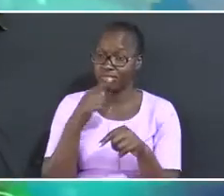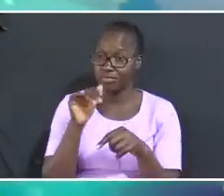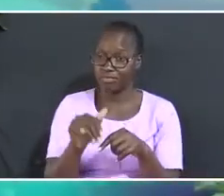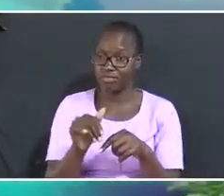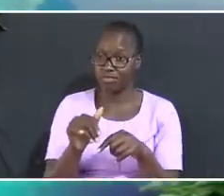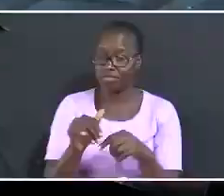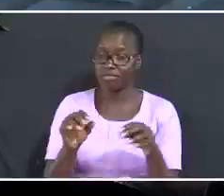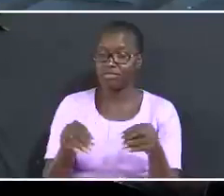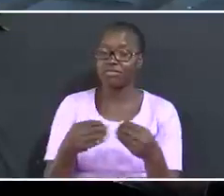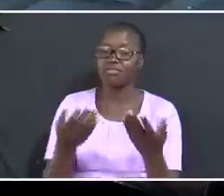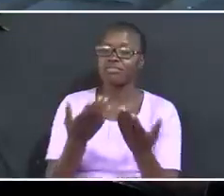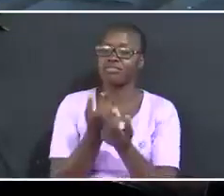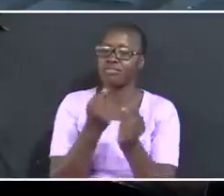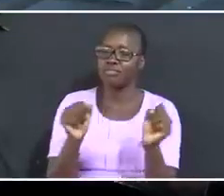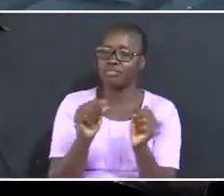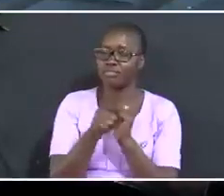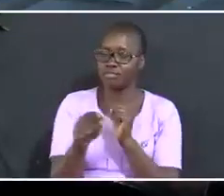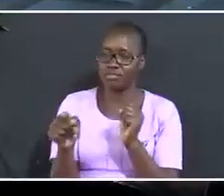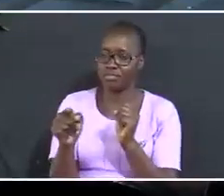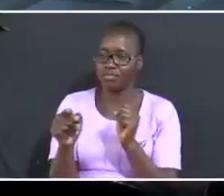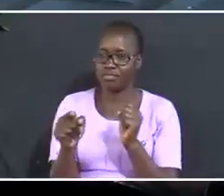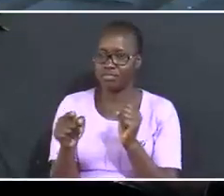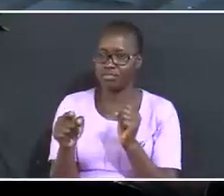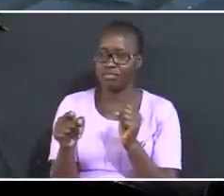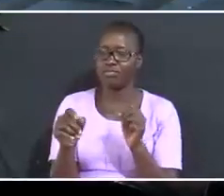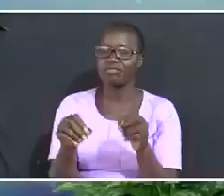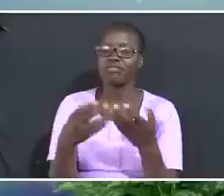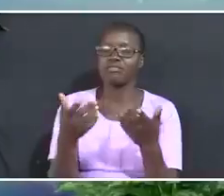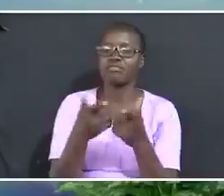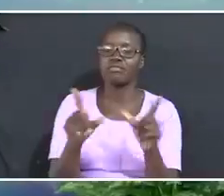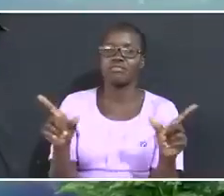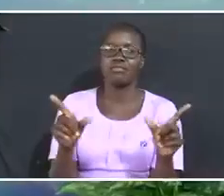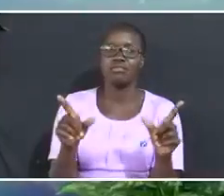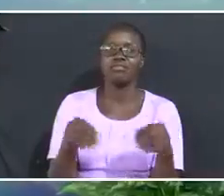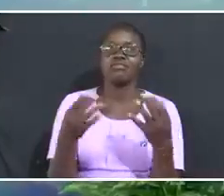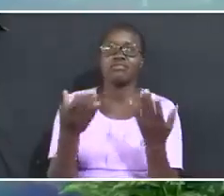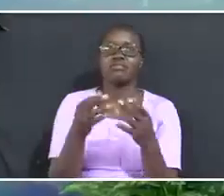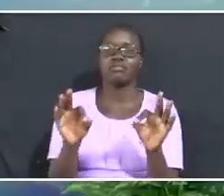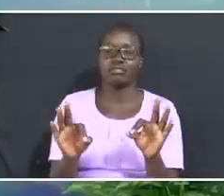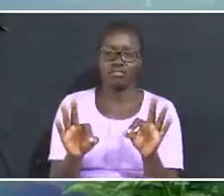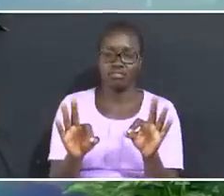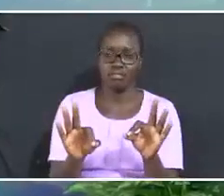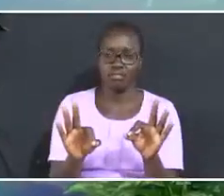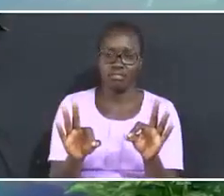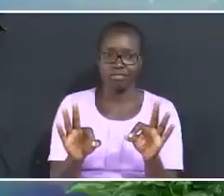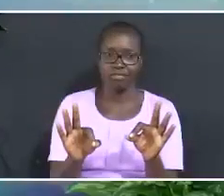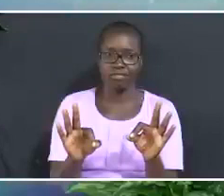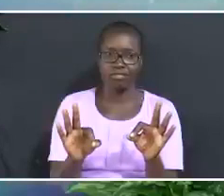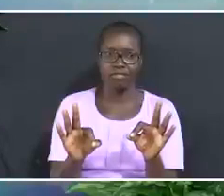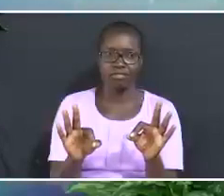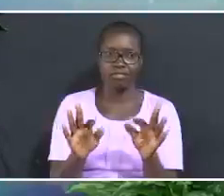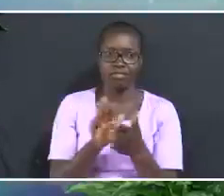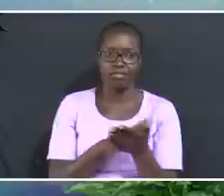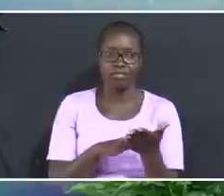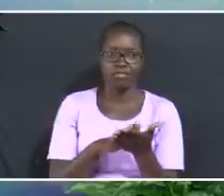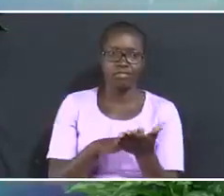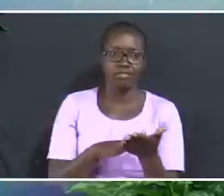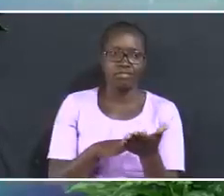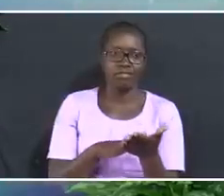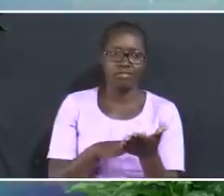I can deliver you. I can give you liberty. I can give you freedom. That's